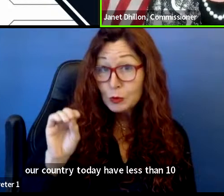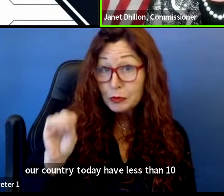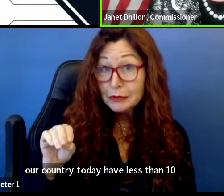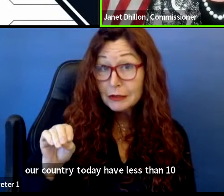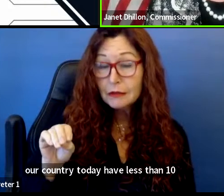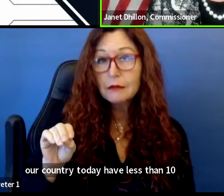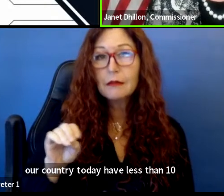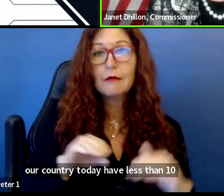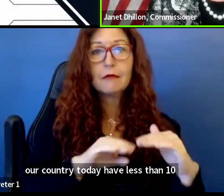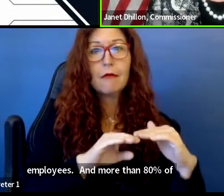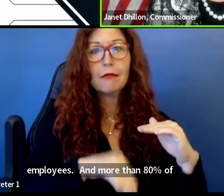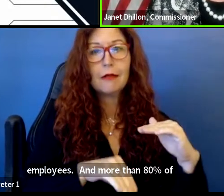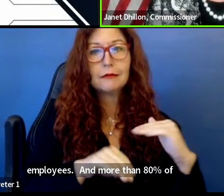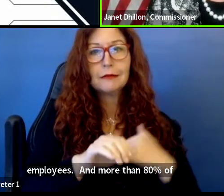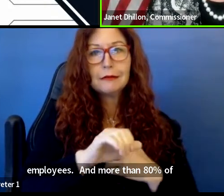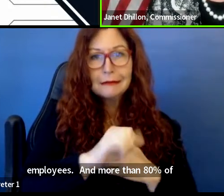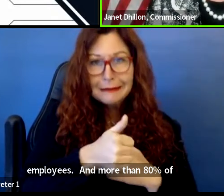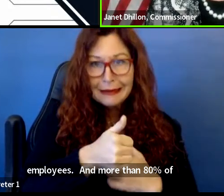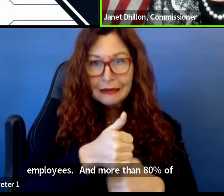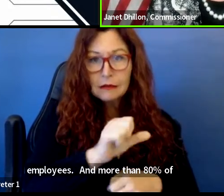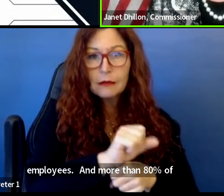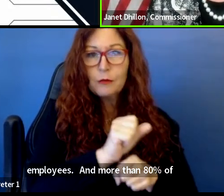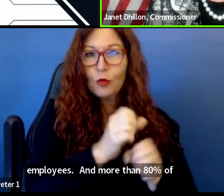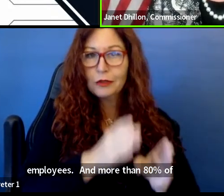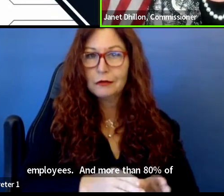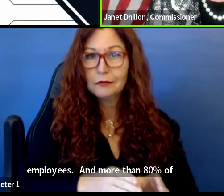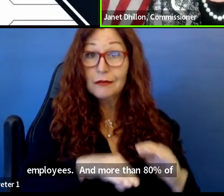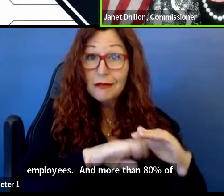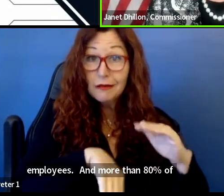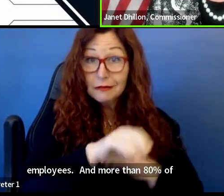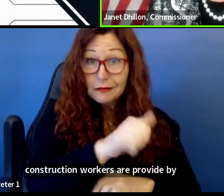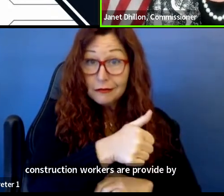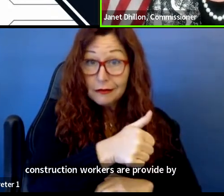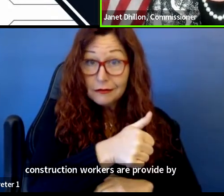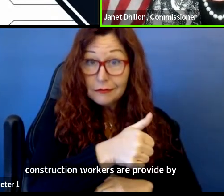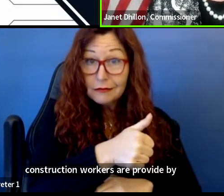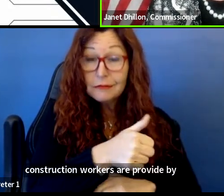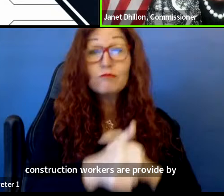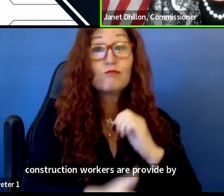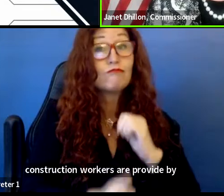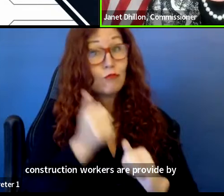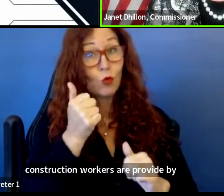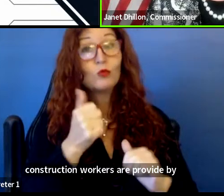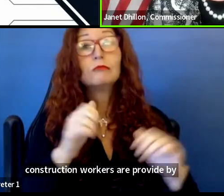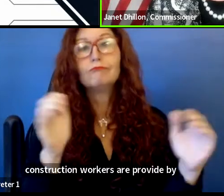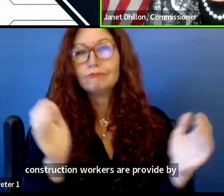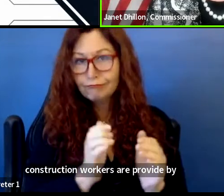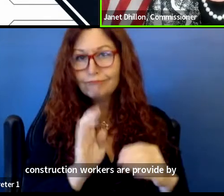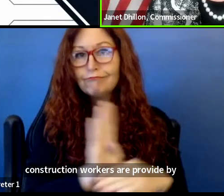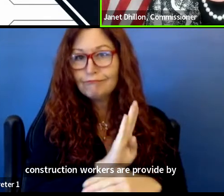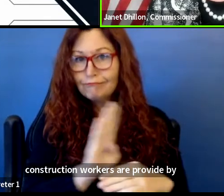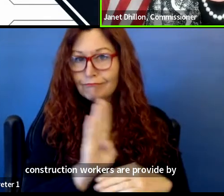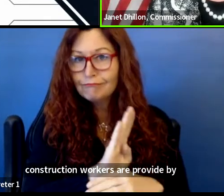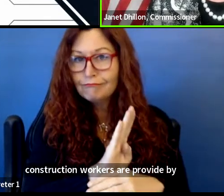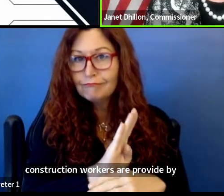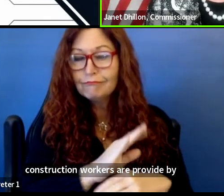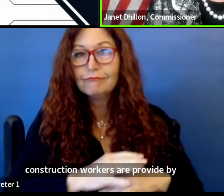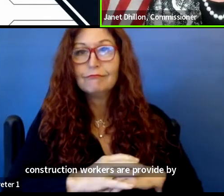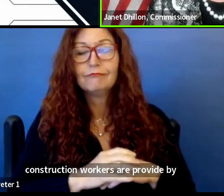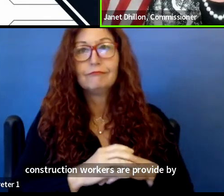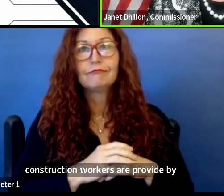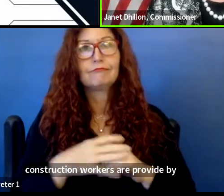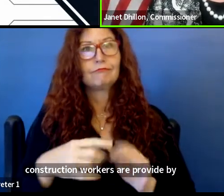construction workers are employed by a small business this demonstrates once again the small